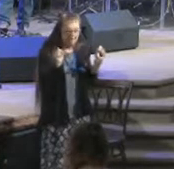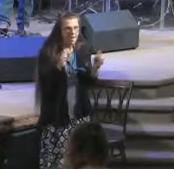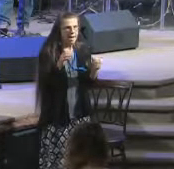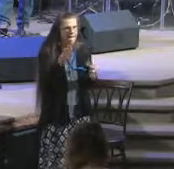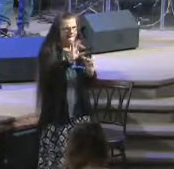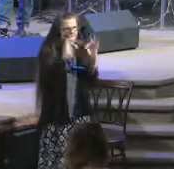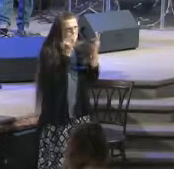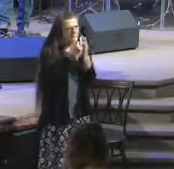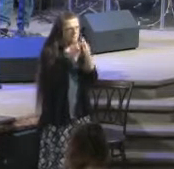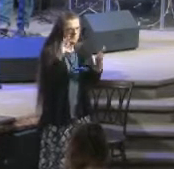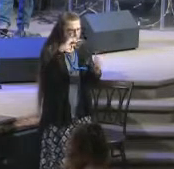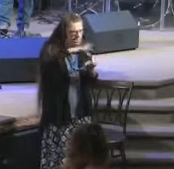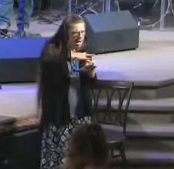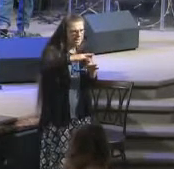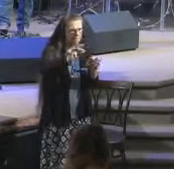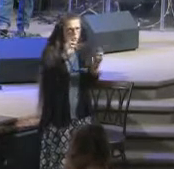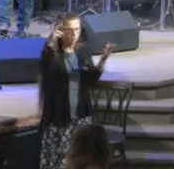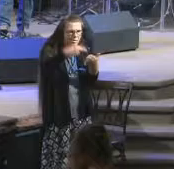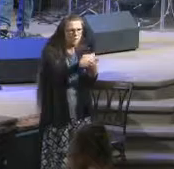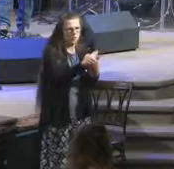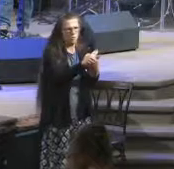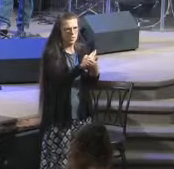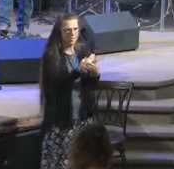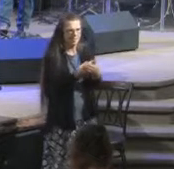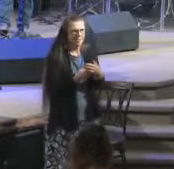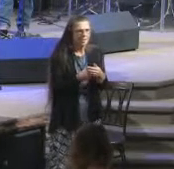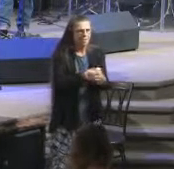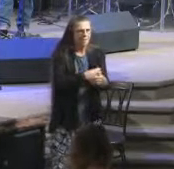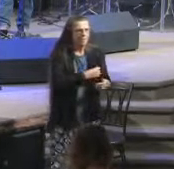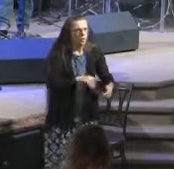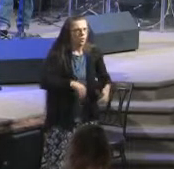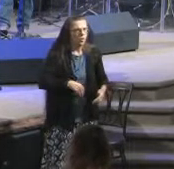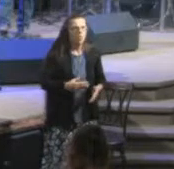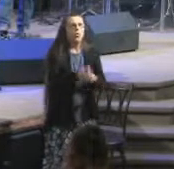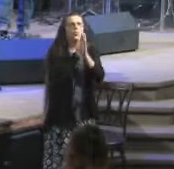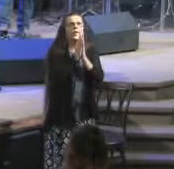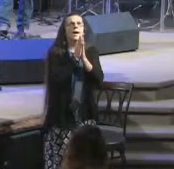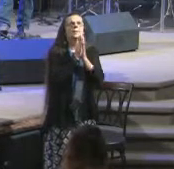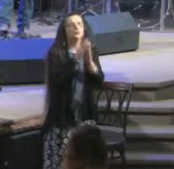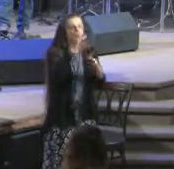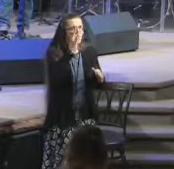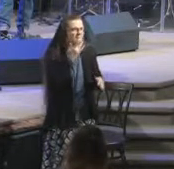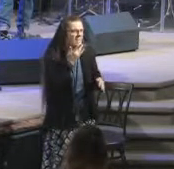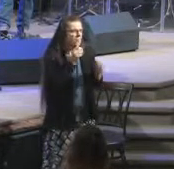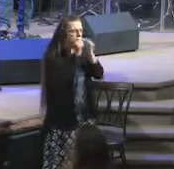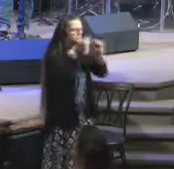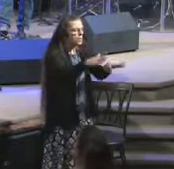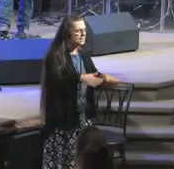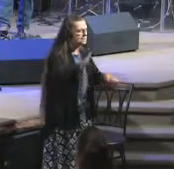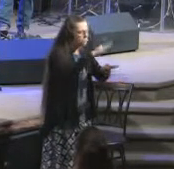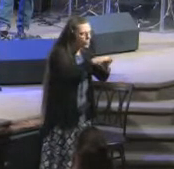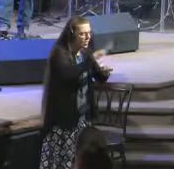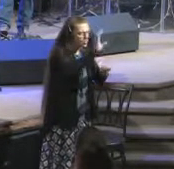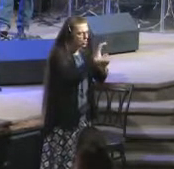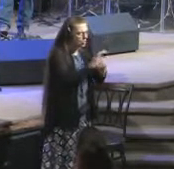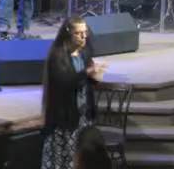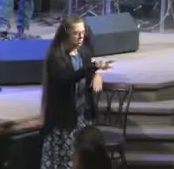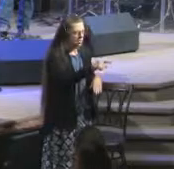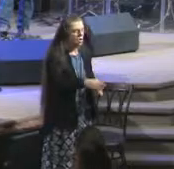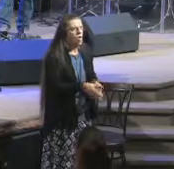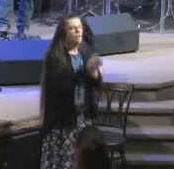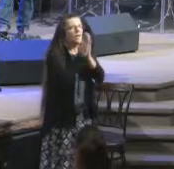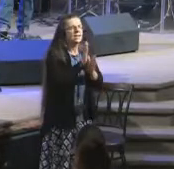and restored. God, we're asking that for the Traskwood Missionary Baptist Church this morning. Asking for your favor and your blessings upon them, Lord. Asking, Lord God,